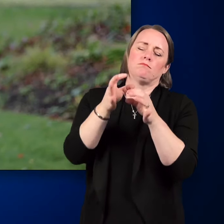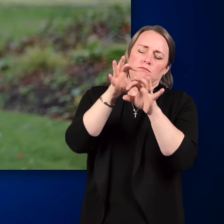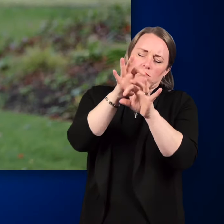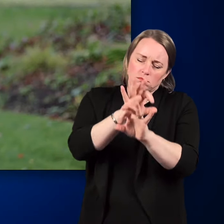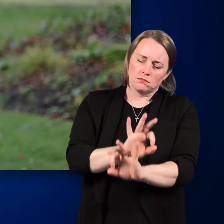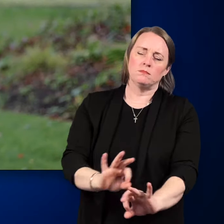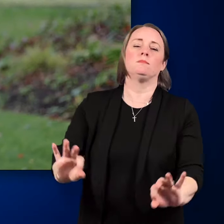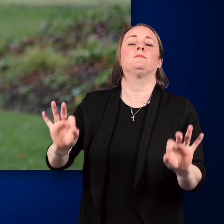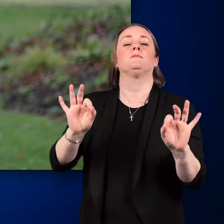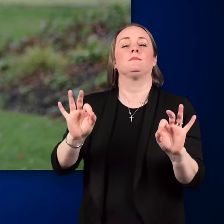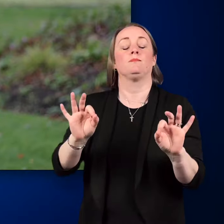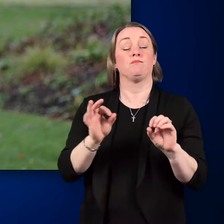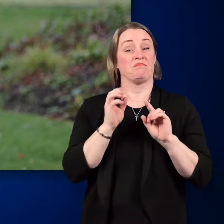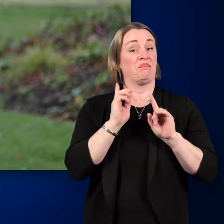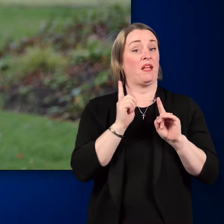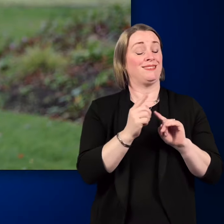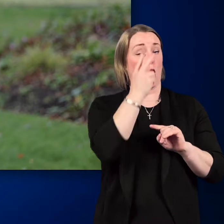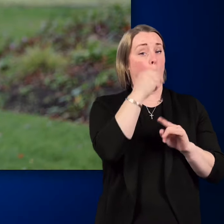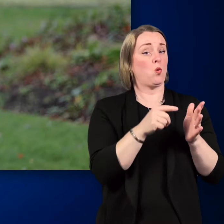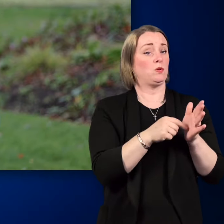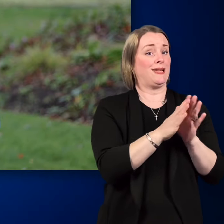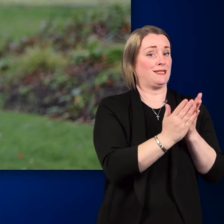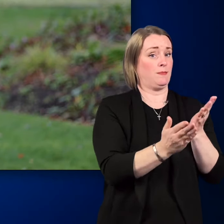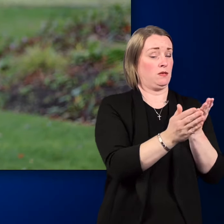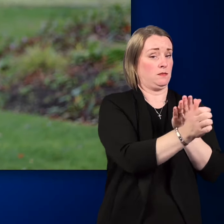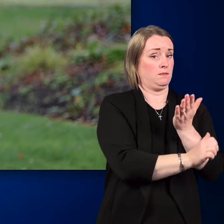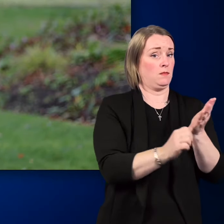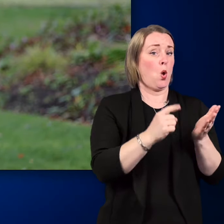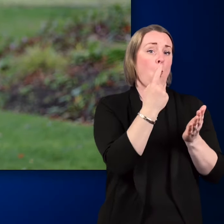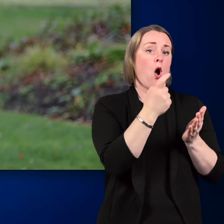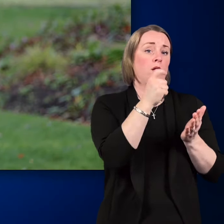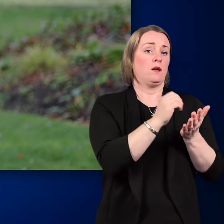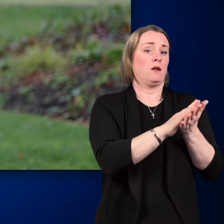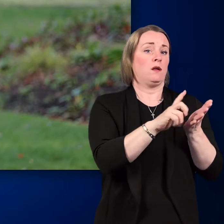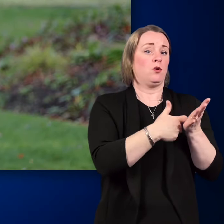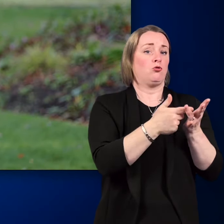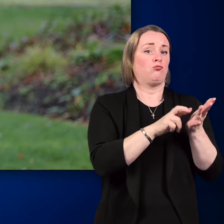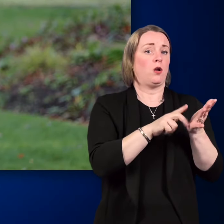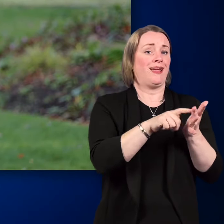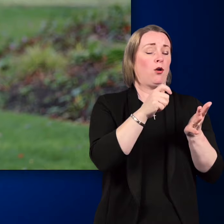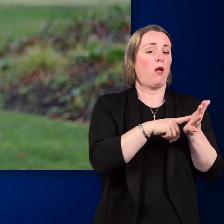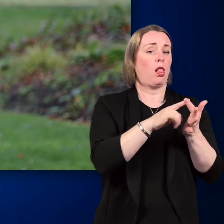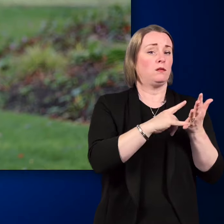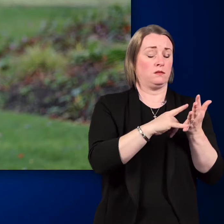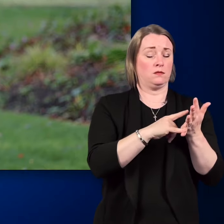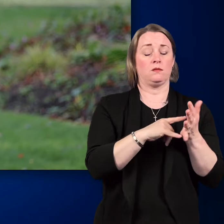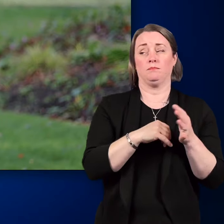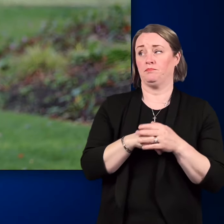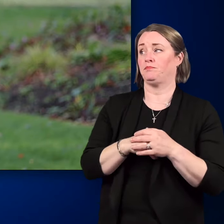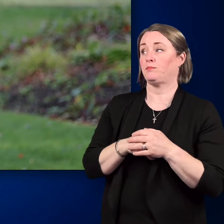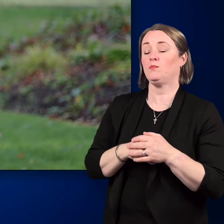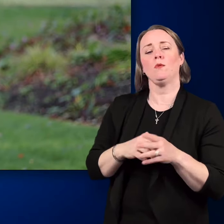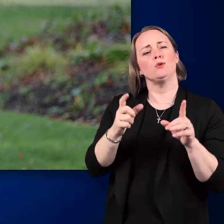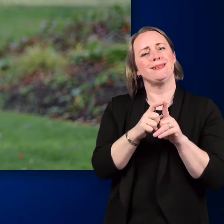1 Chronicles 22 at the end of David's life. So David had had a heart to